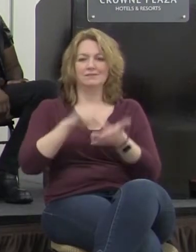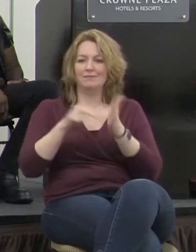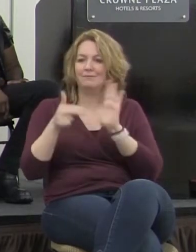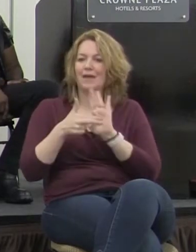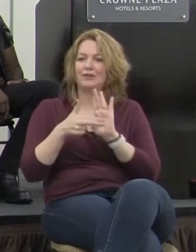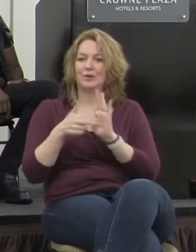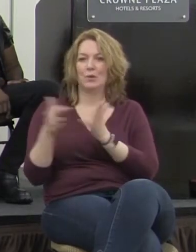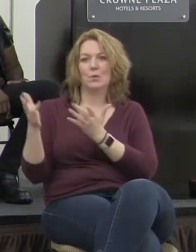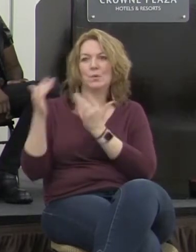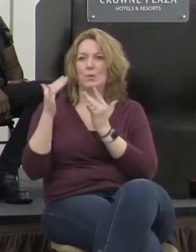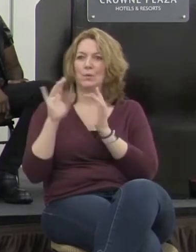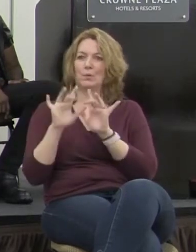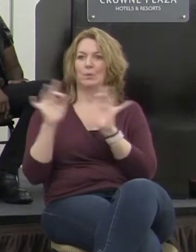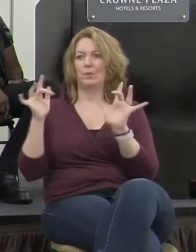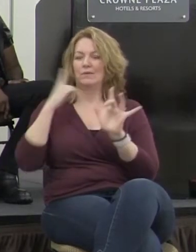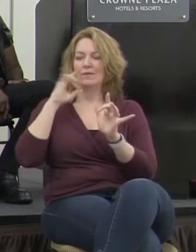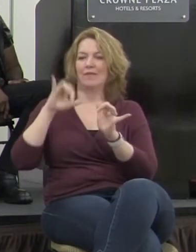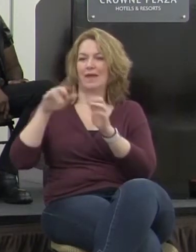And to